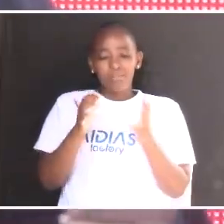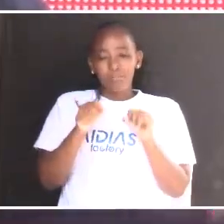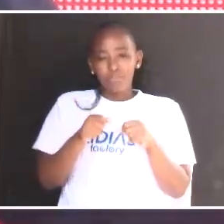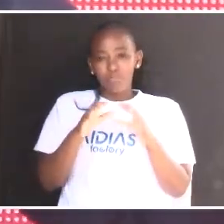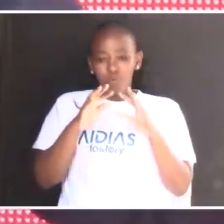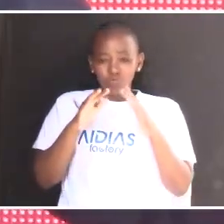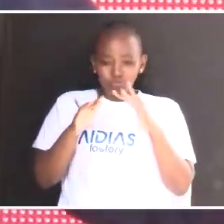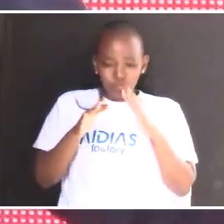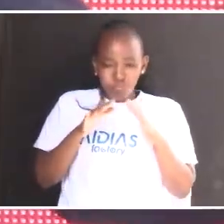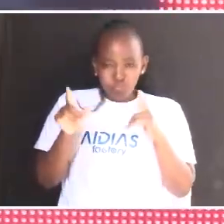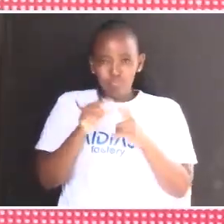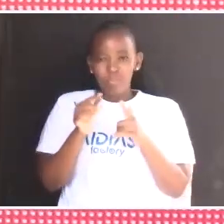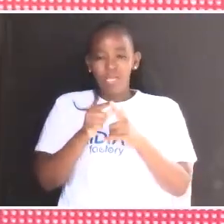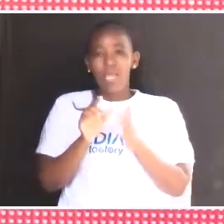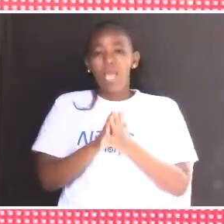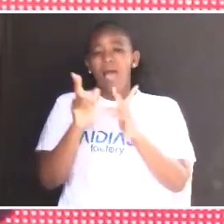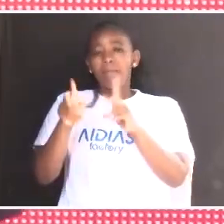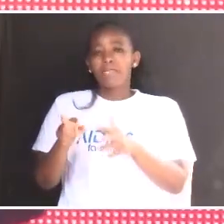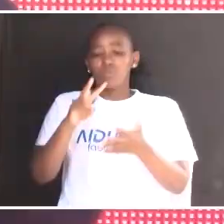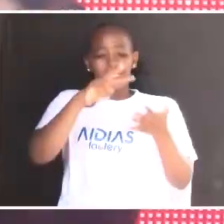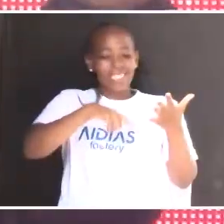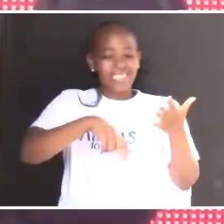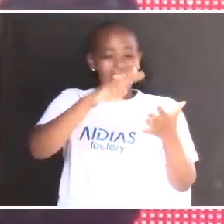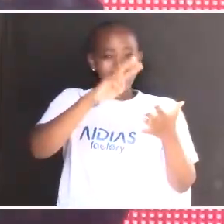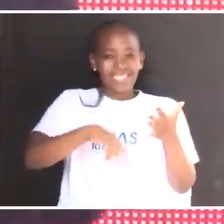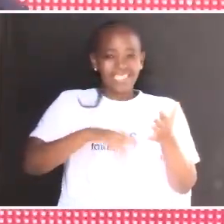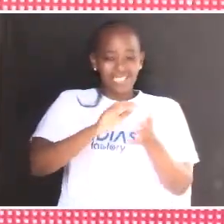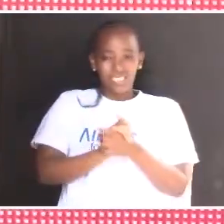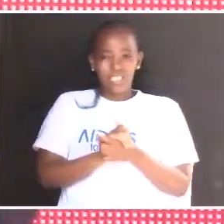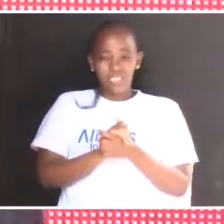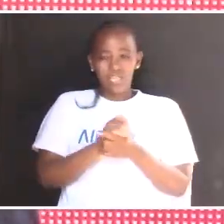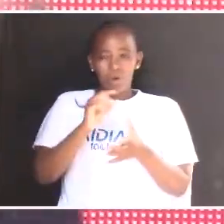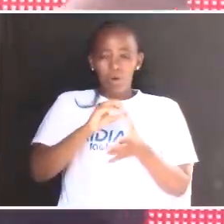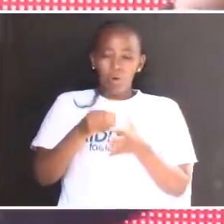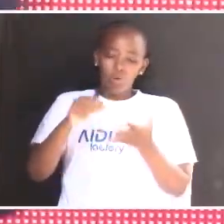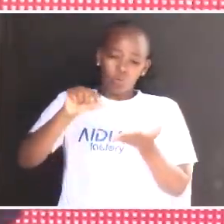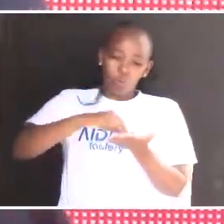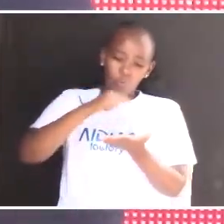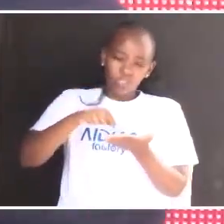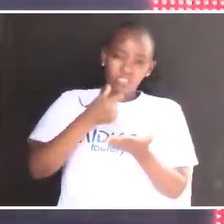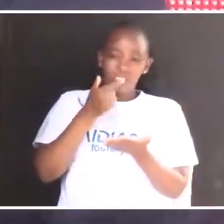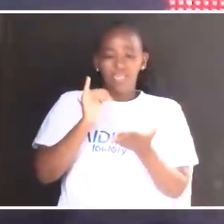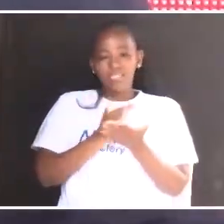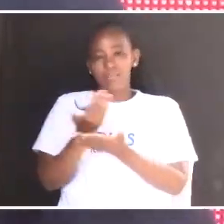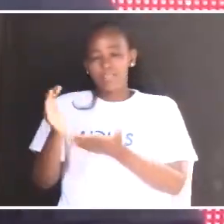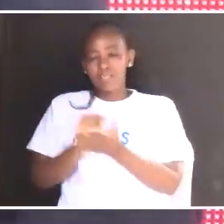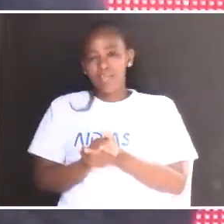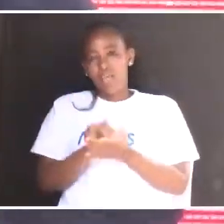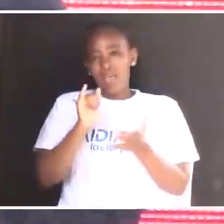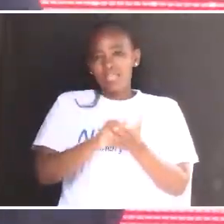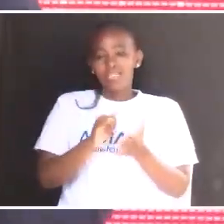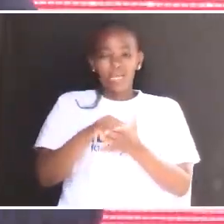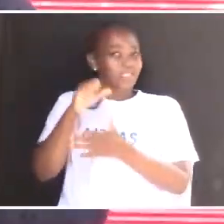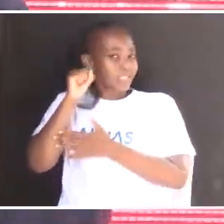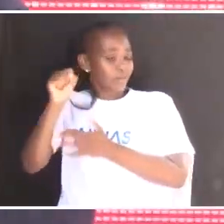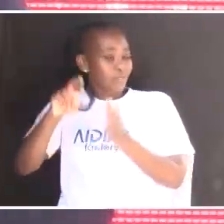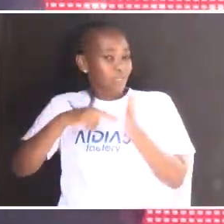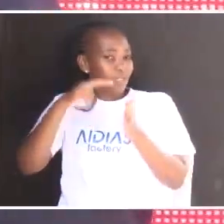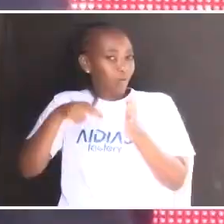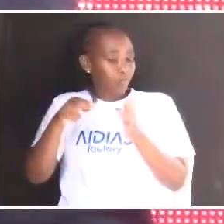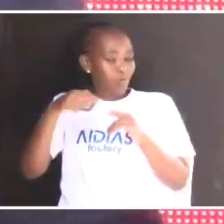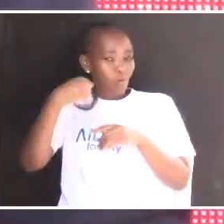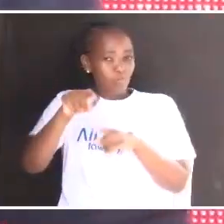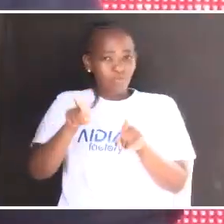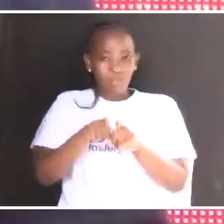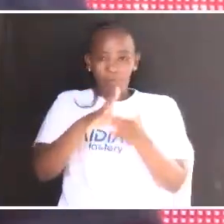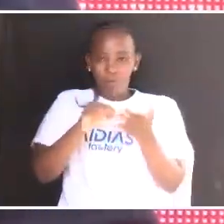even somebody reading something or quoting something or saying something. That is a sound recording, qualifies as a